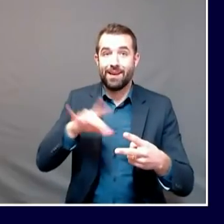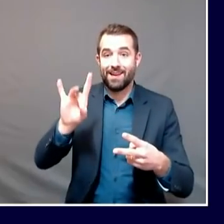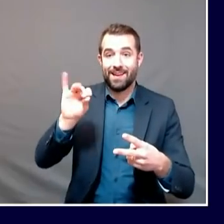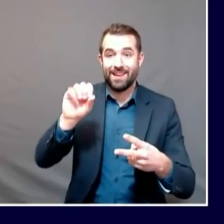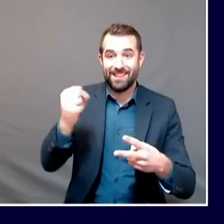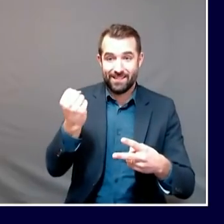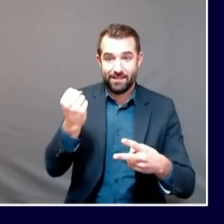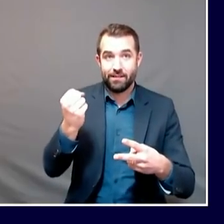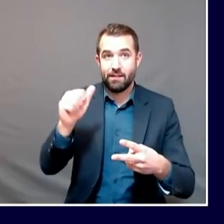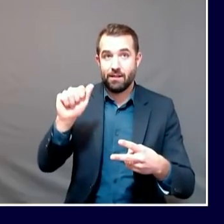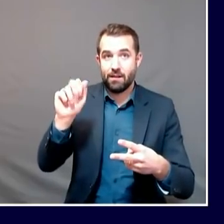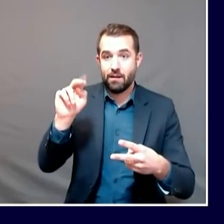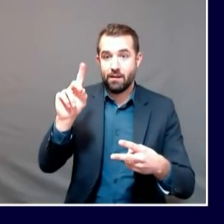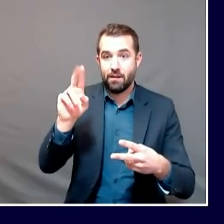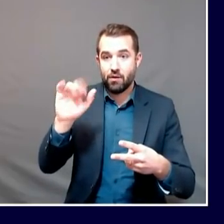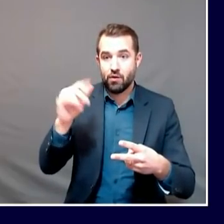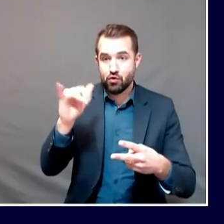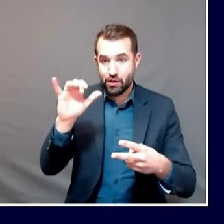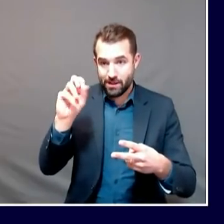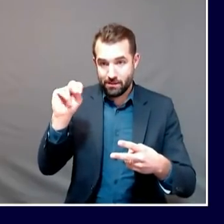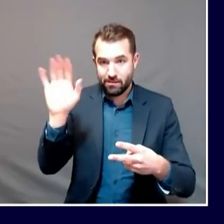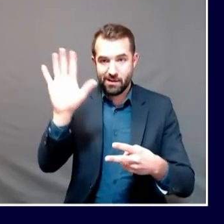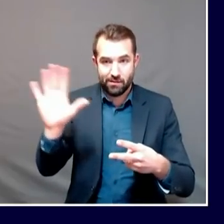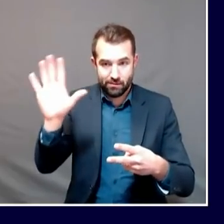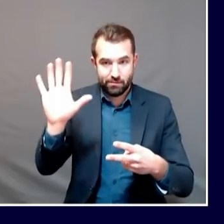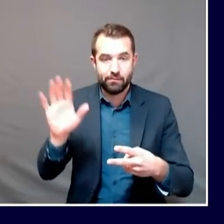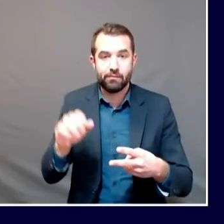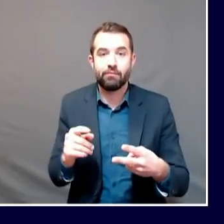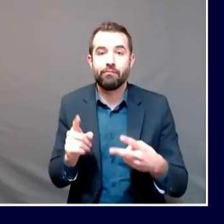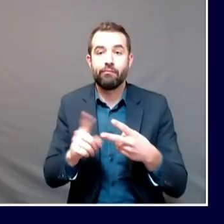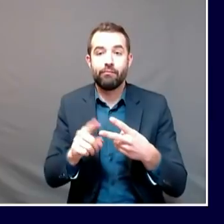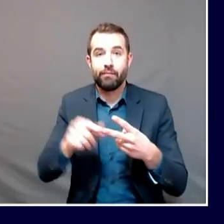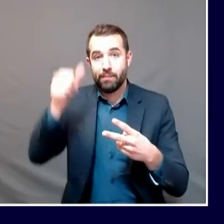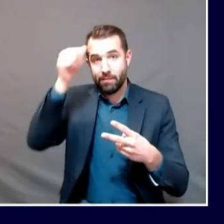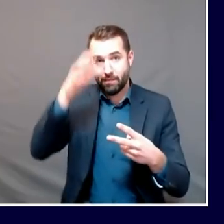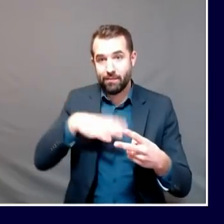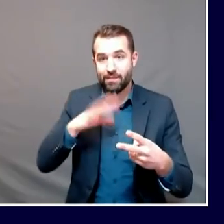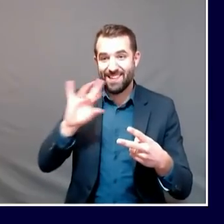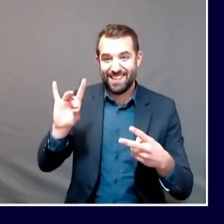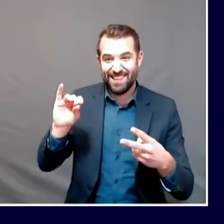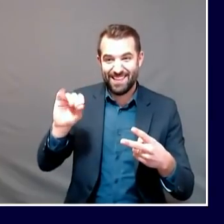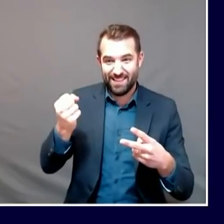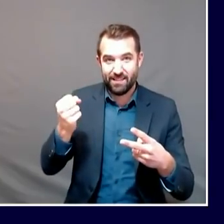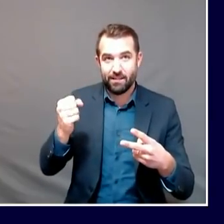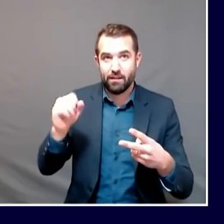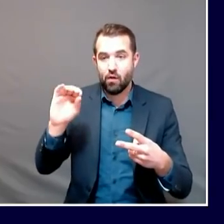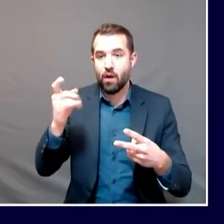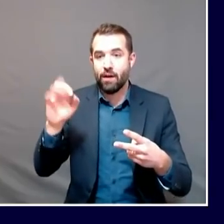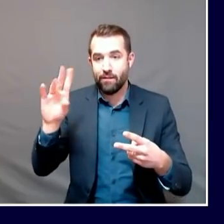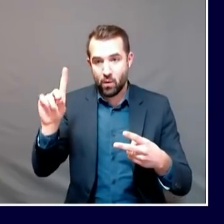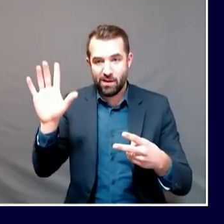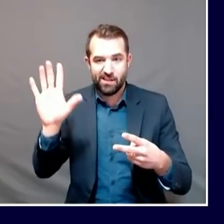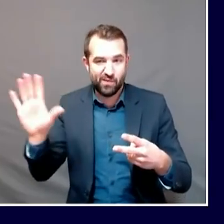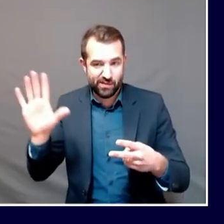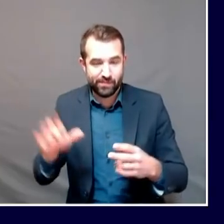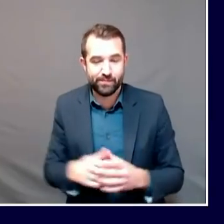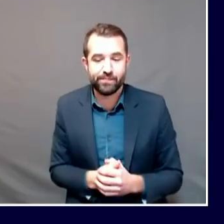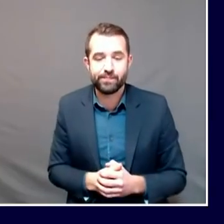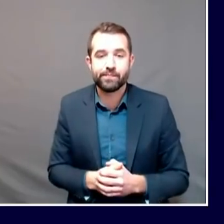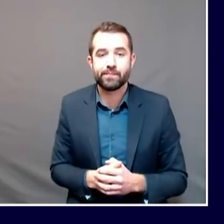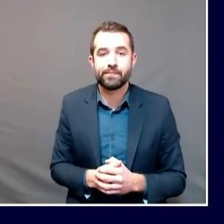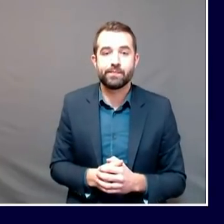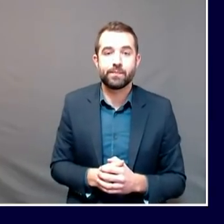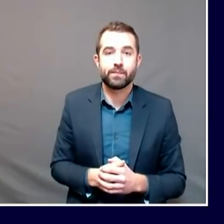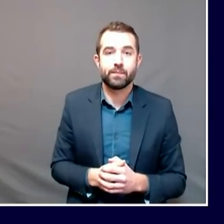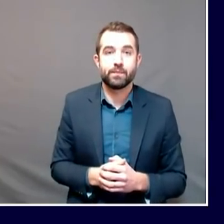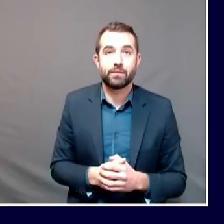County, and the other was a man also in his 80s from Oxford County. We'd like to take a moment to wish